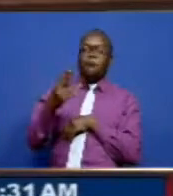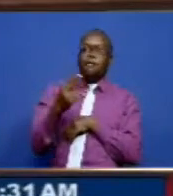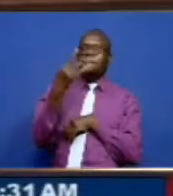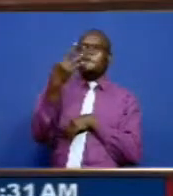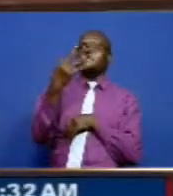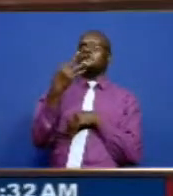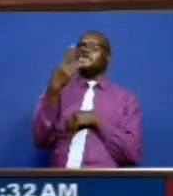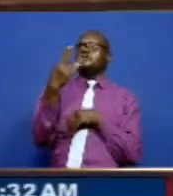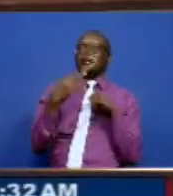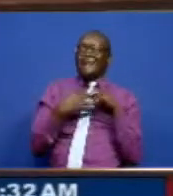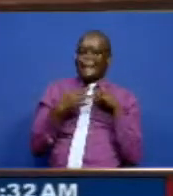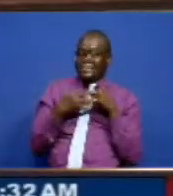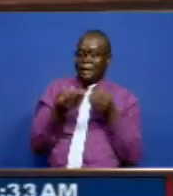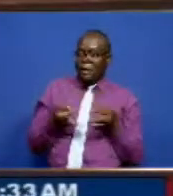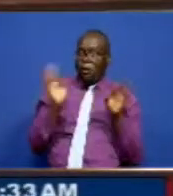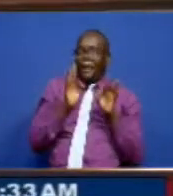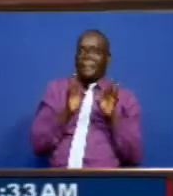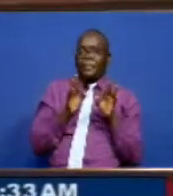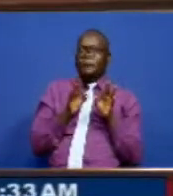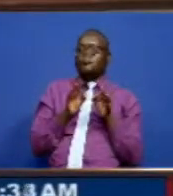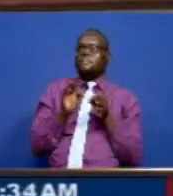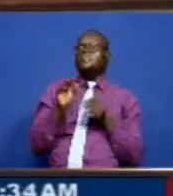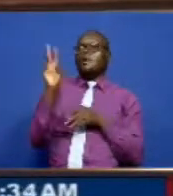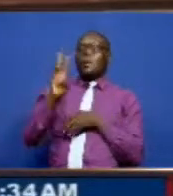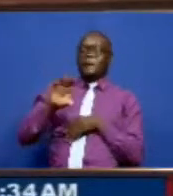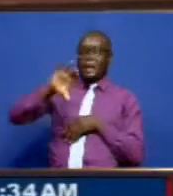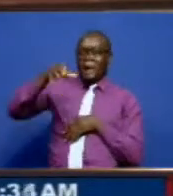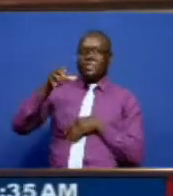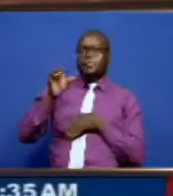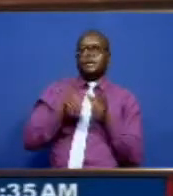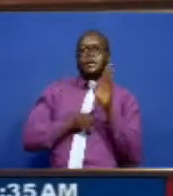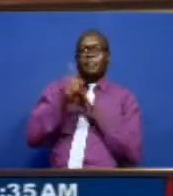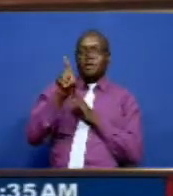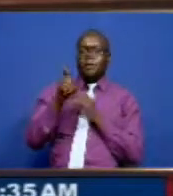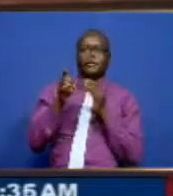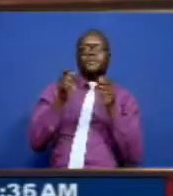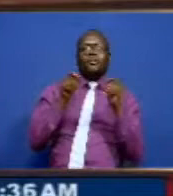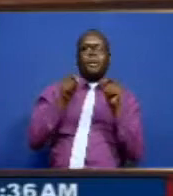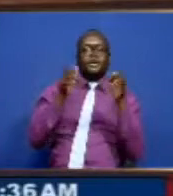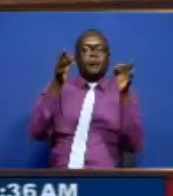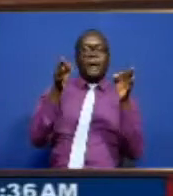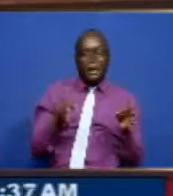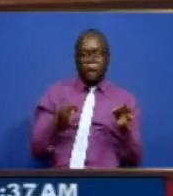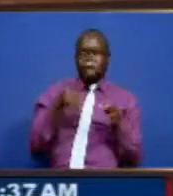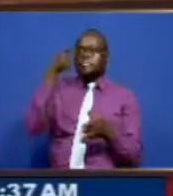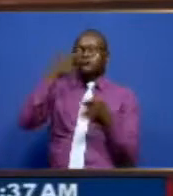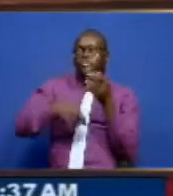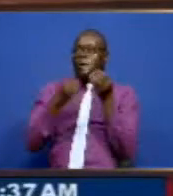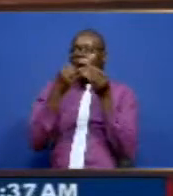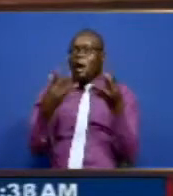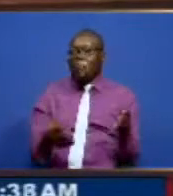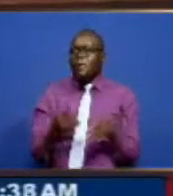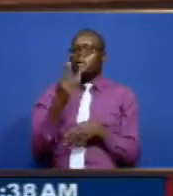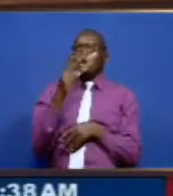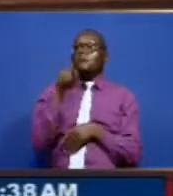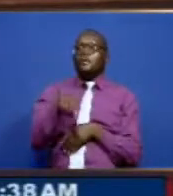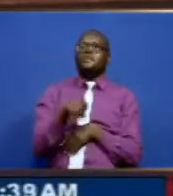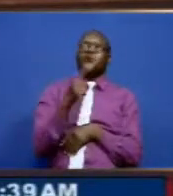199,237,448 was credited to the Wajir County Development Operation account. Kenya shillings